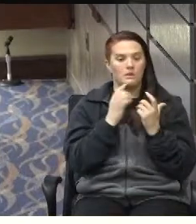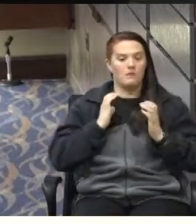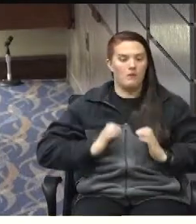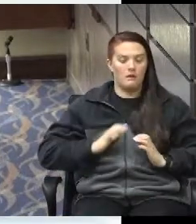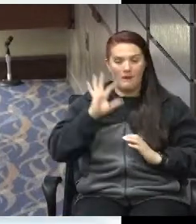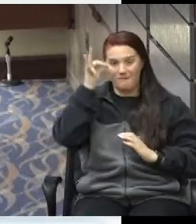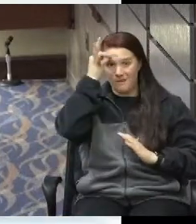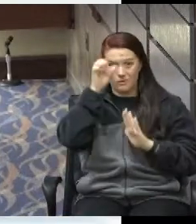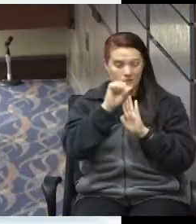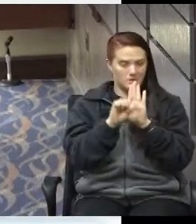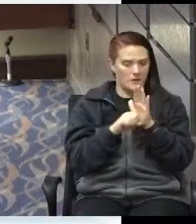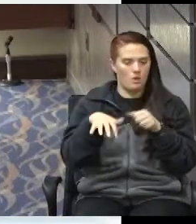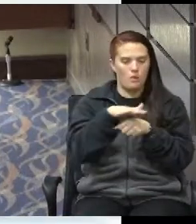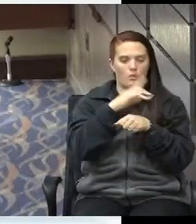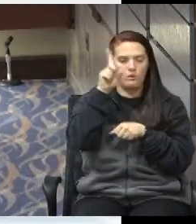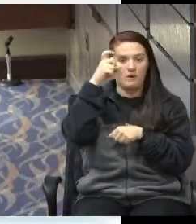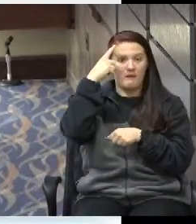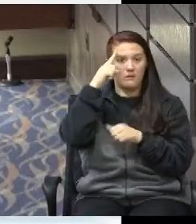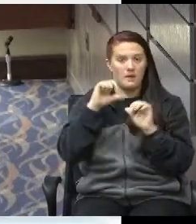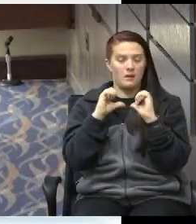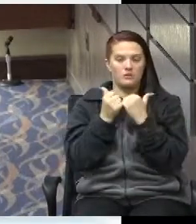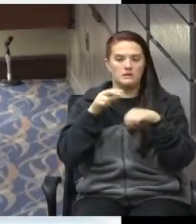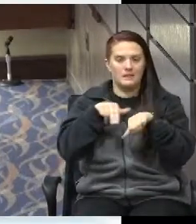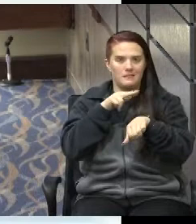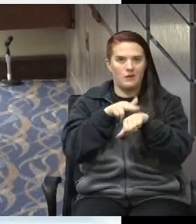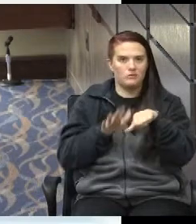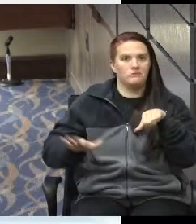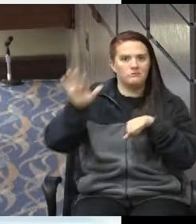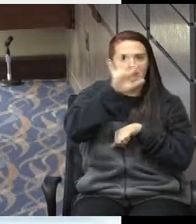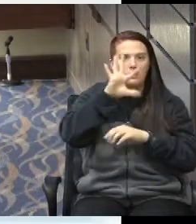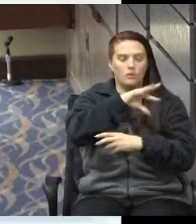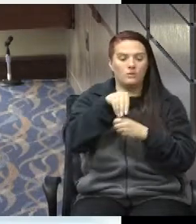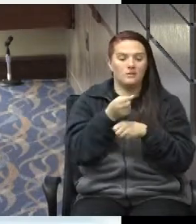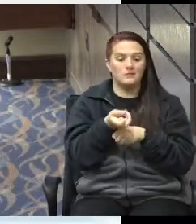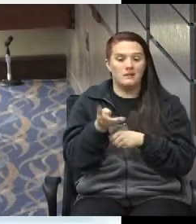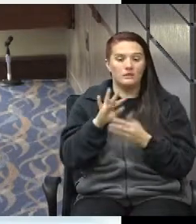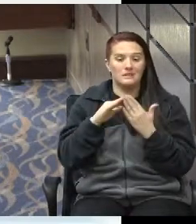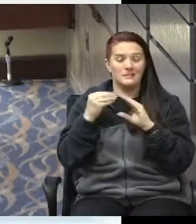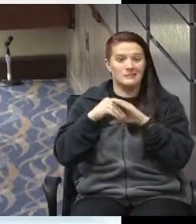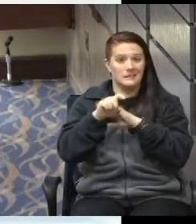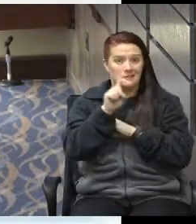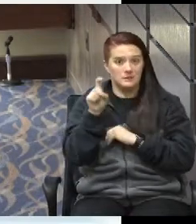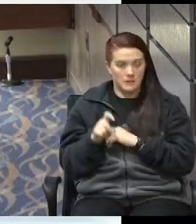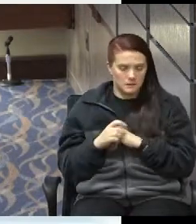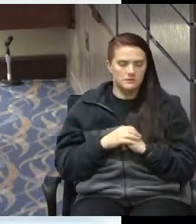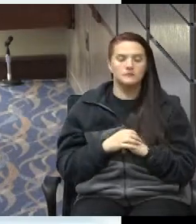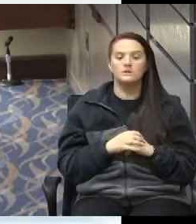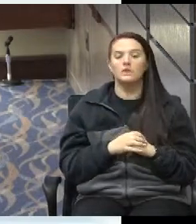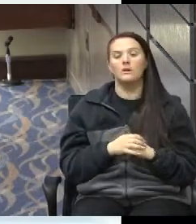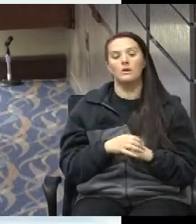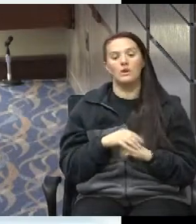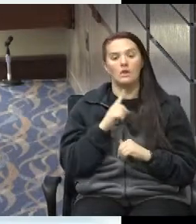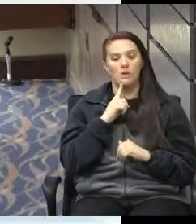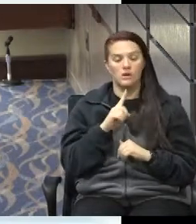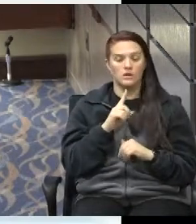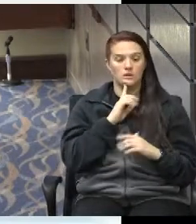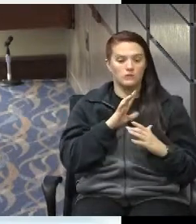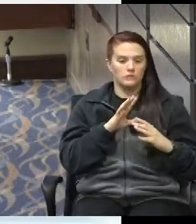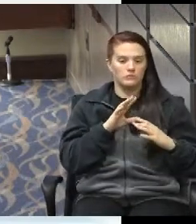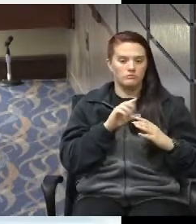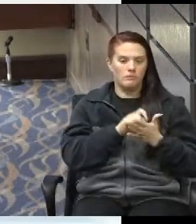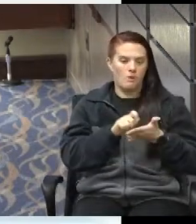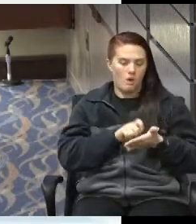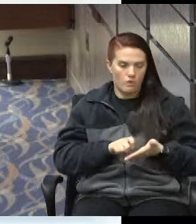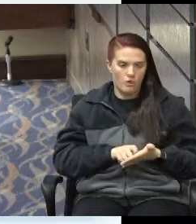federal, state, and local government agencies nationwide, including several cities in Texas. An author, conference presenter, and